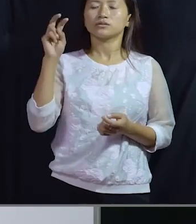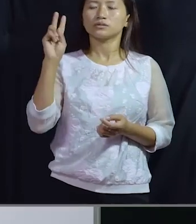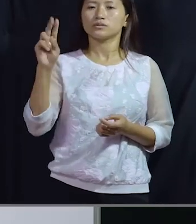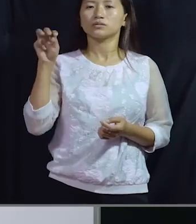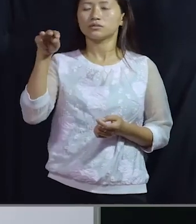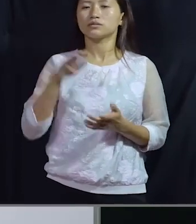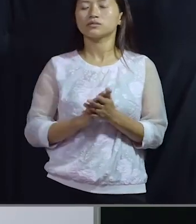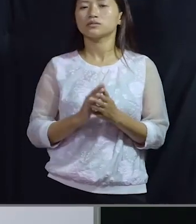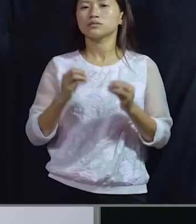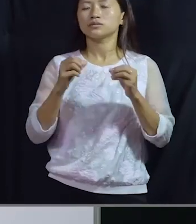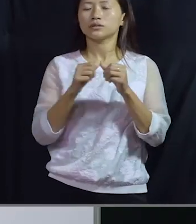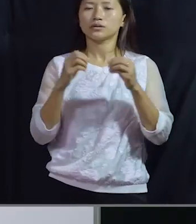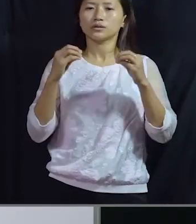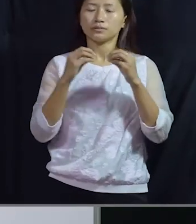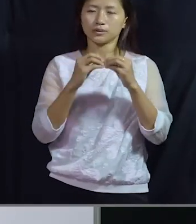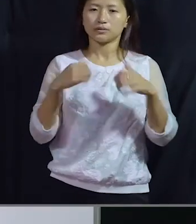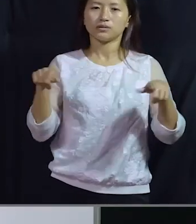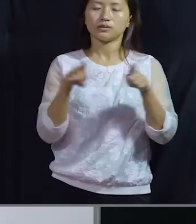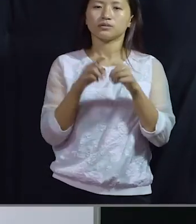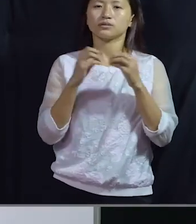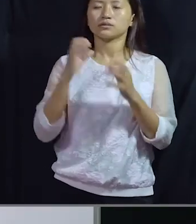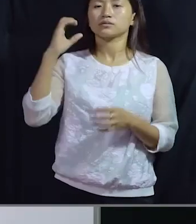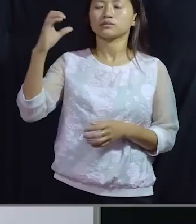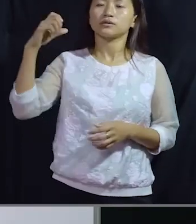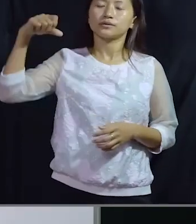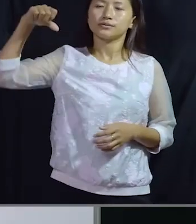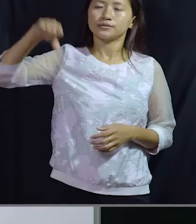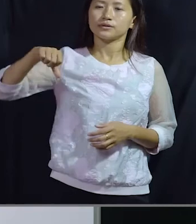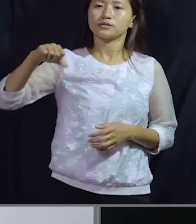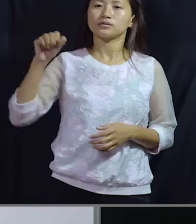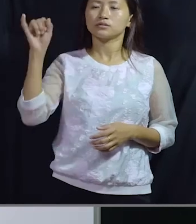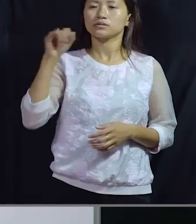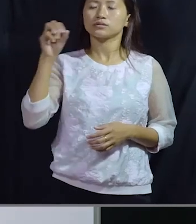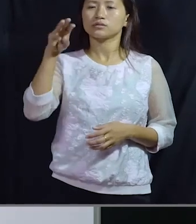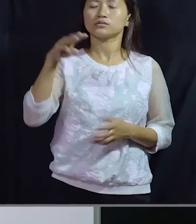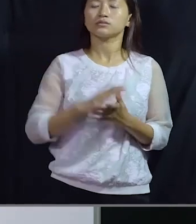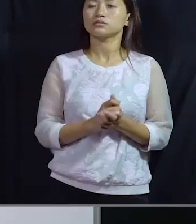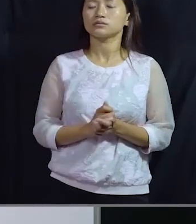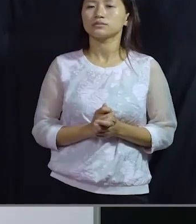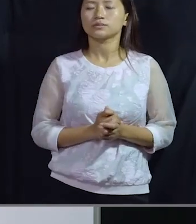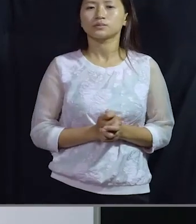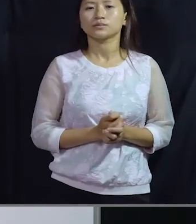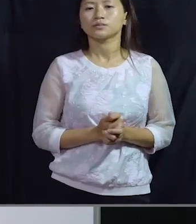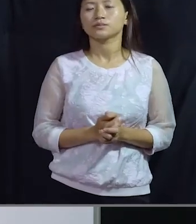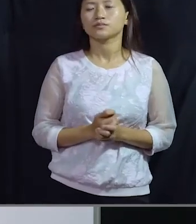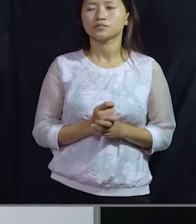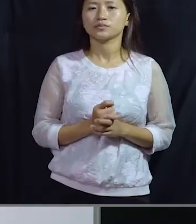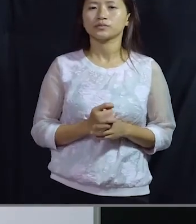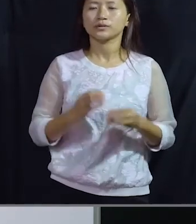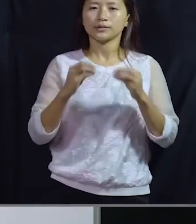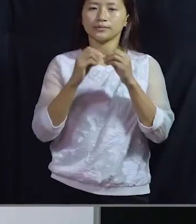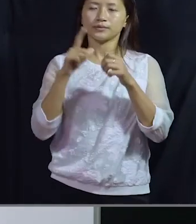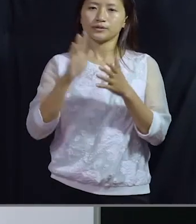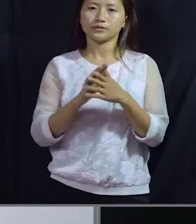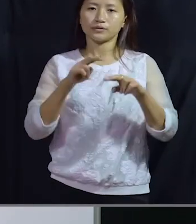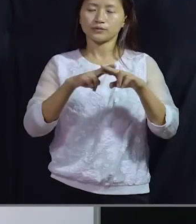A's capital, B's capitals are 96,000. So the balancing figure